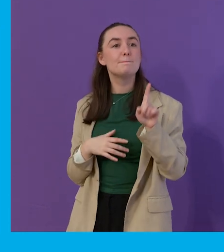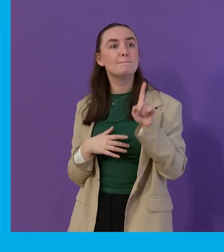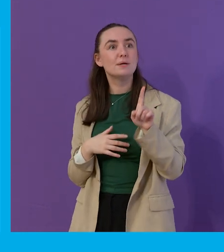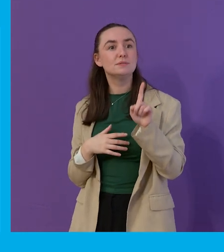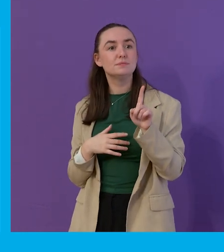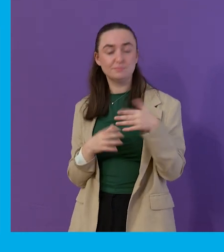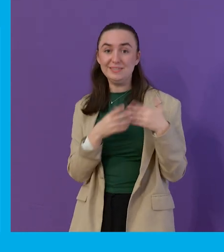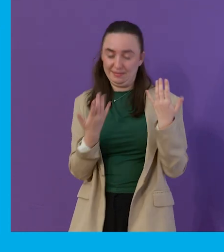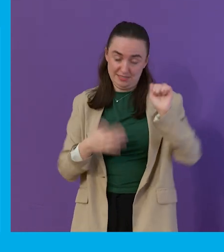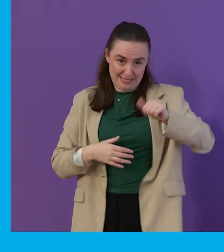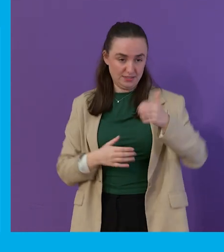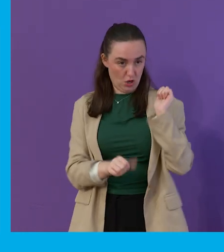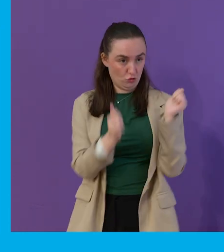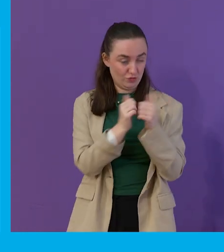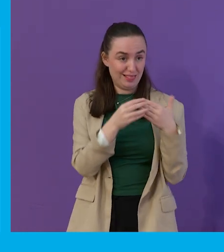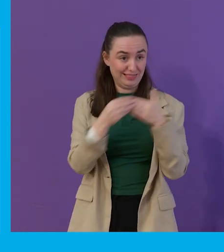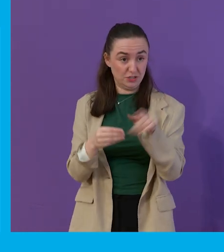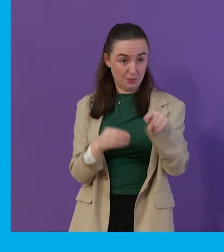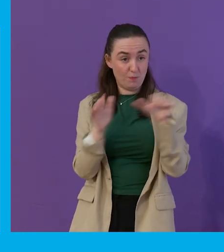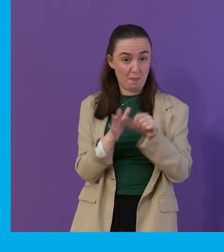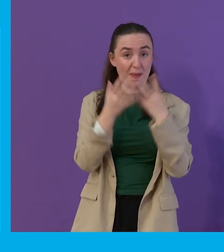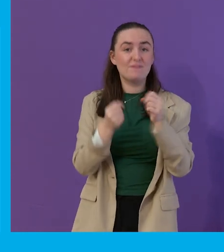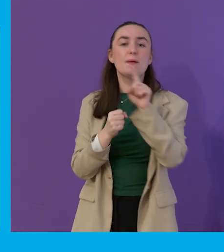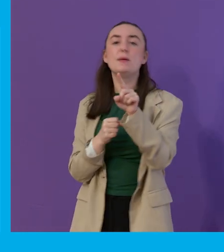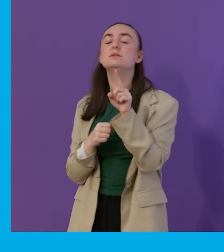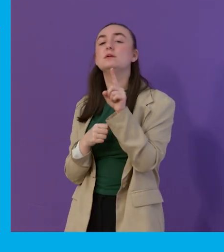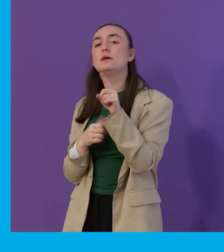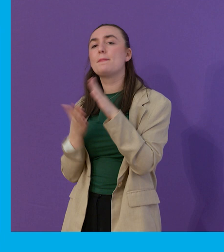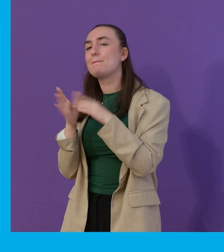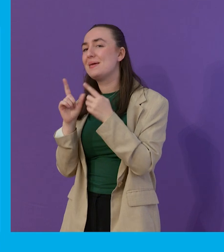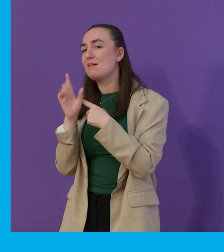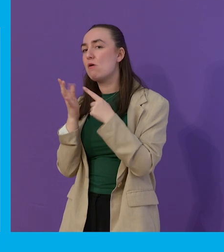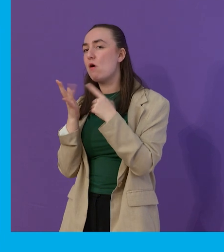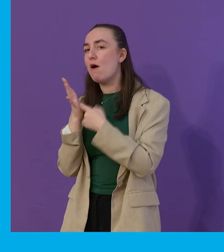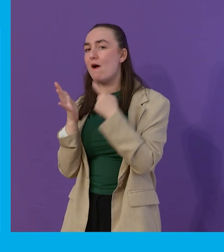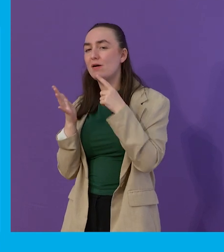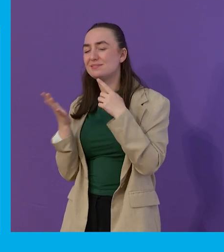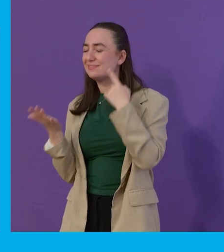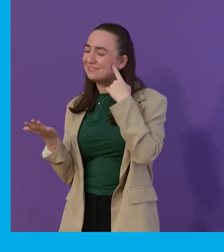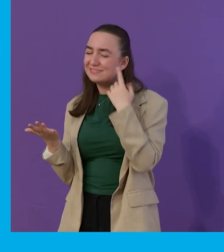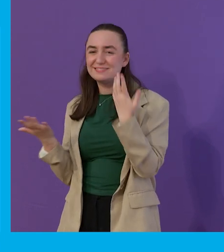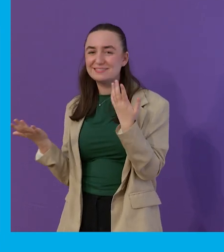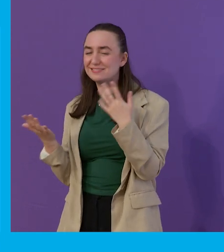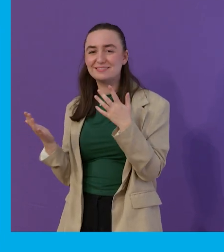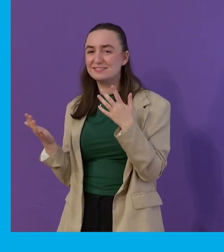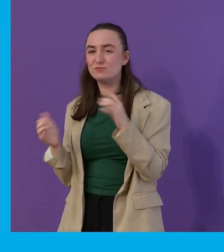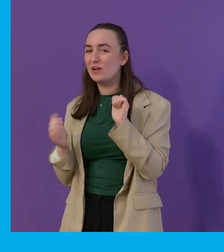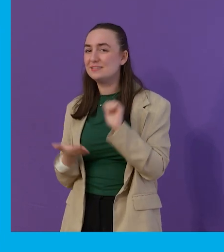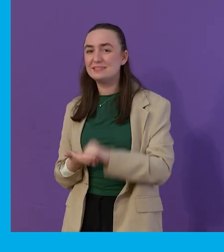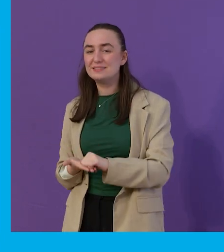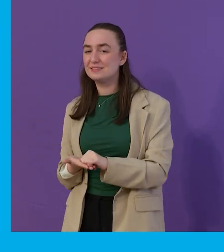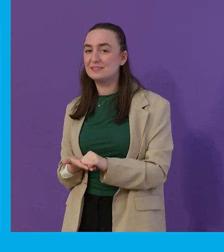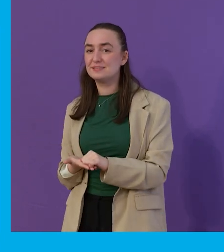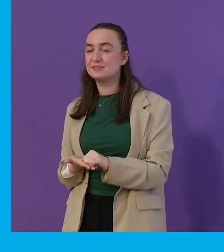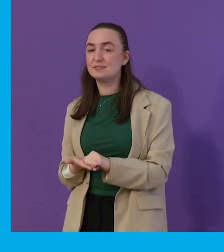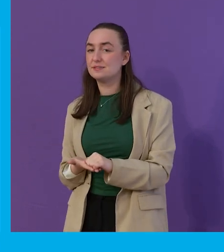leadership? I think mayors are an answer. I don't, you know, our research centre at LGIU is about to do a piece of research, so I